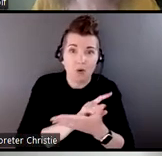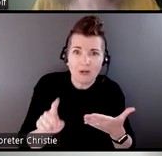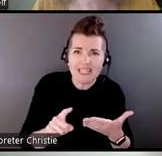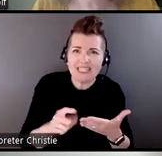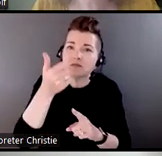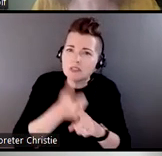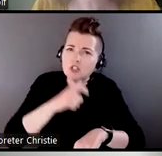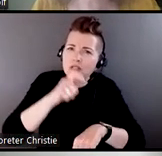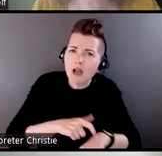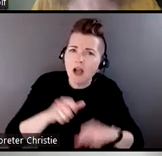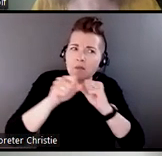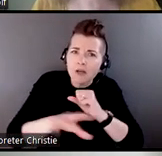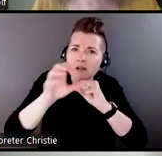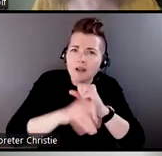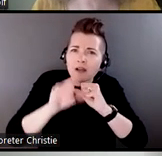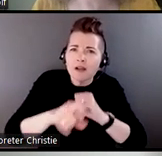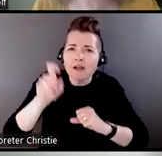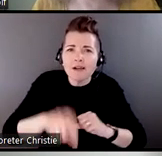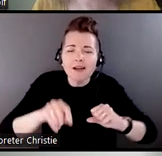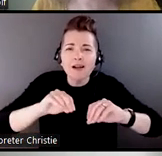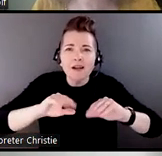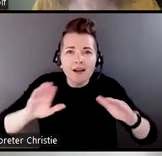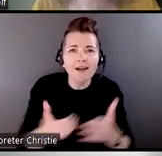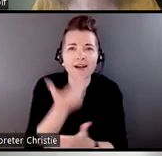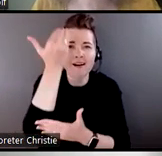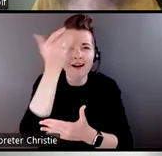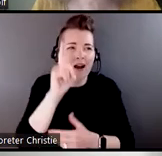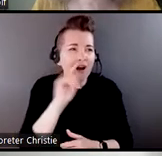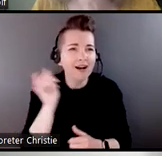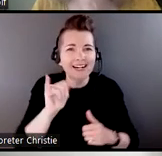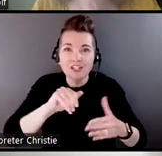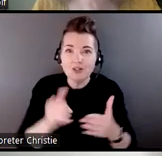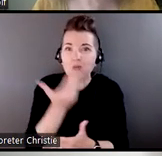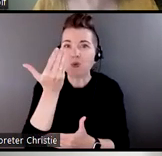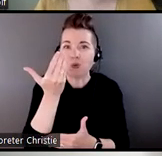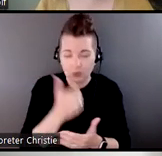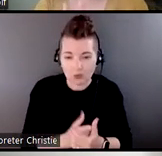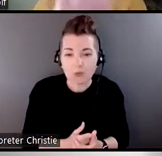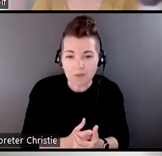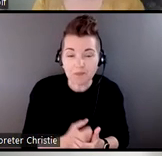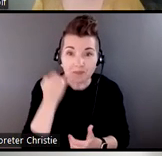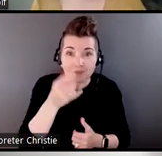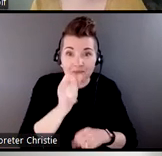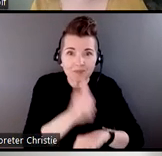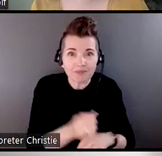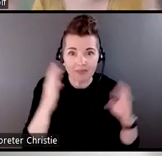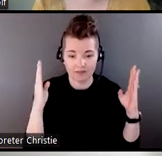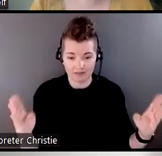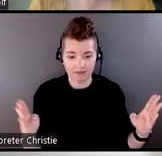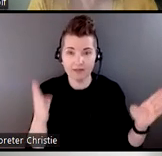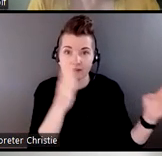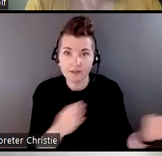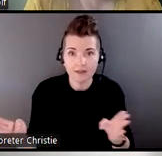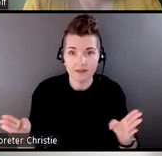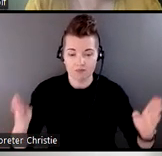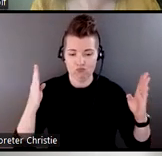and not just a here we go again? And when you have a marketing plan, it's easy to sit and look at the whole year at once and say, well, if we're